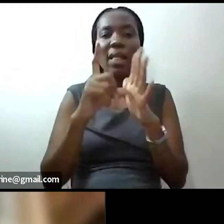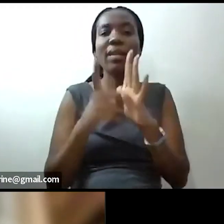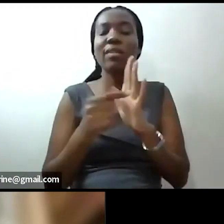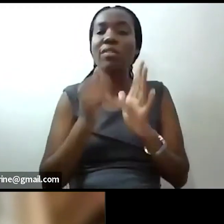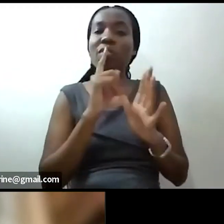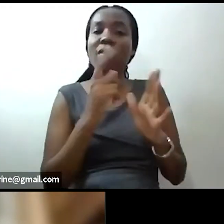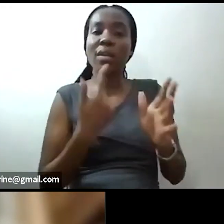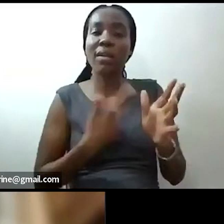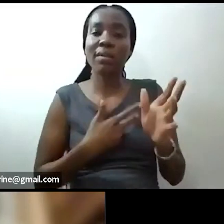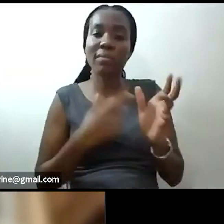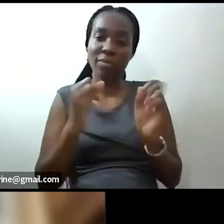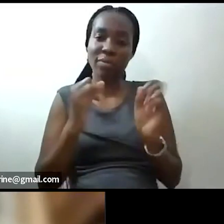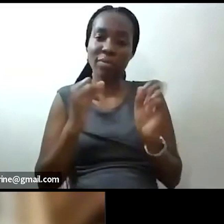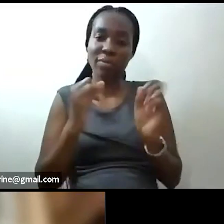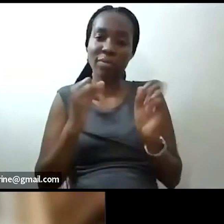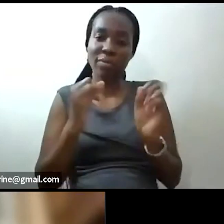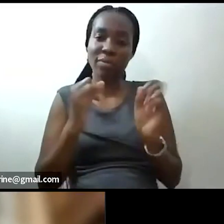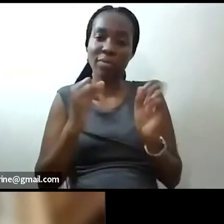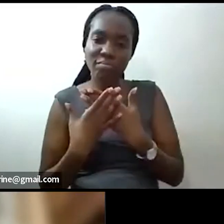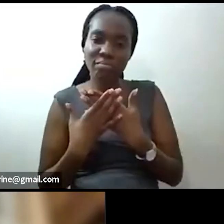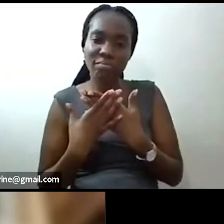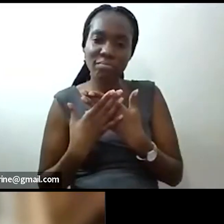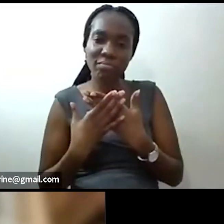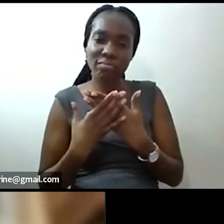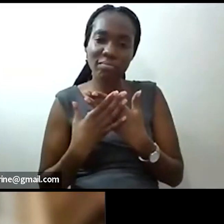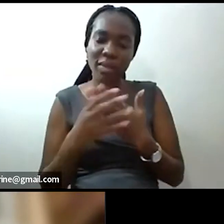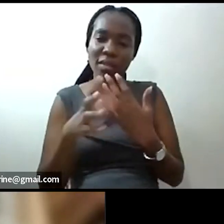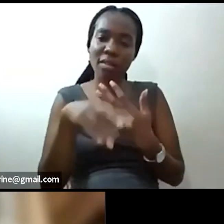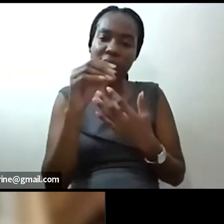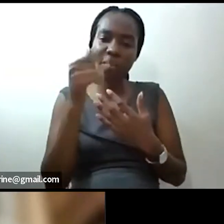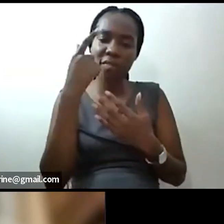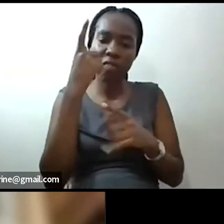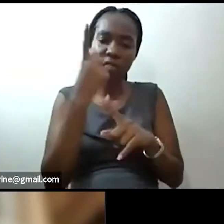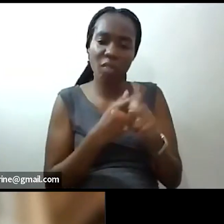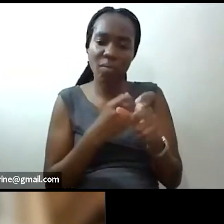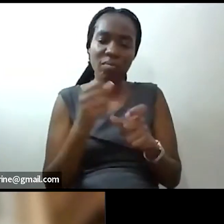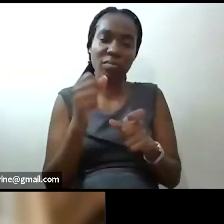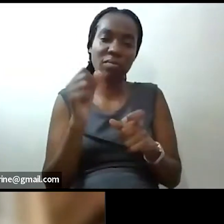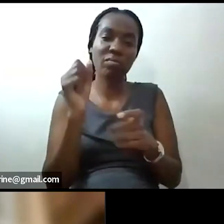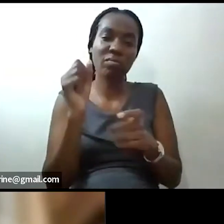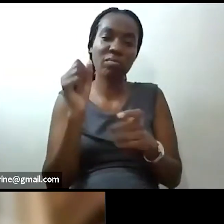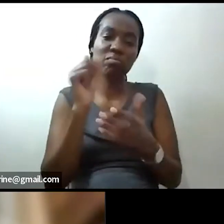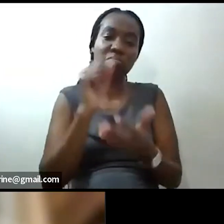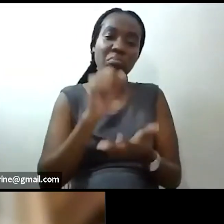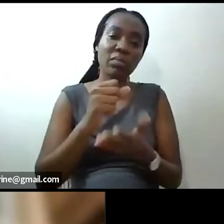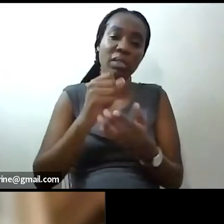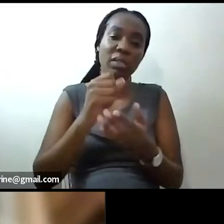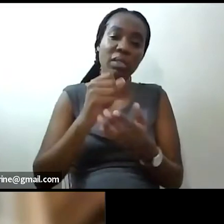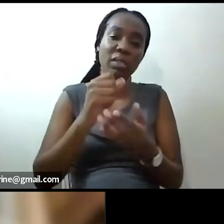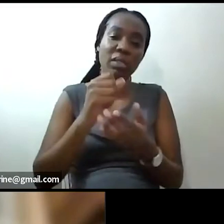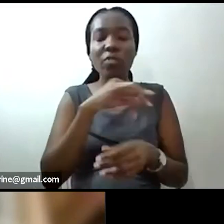can help us to find out from the stock exchange, it's called Uganda Securities Exchange, to find out from